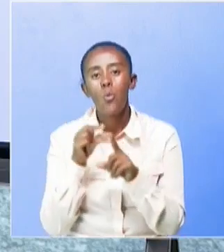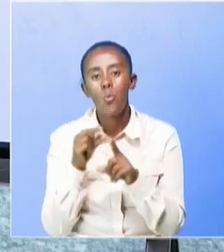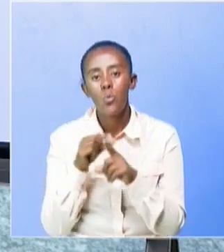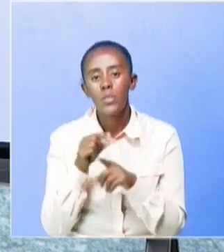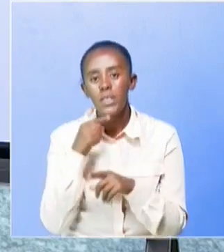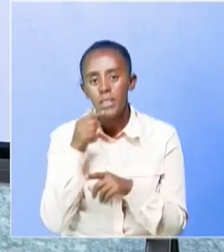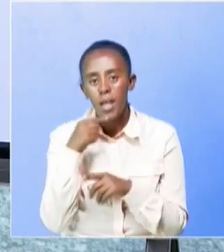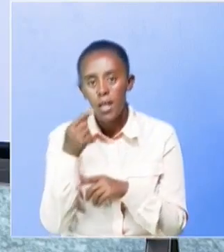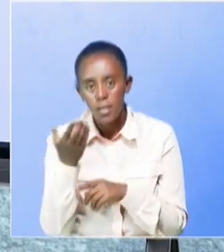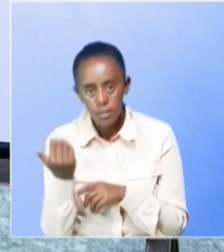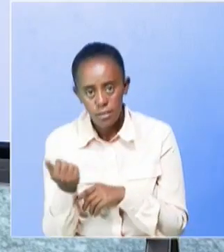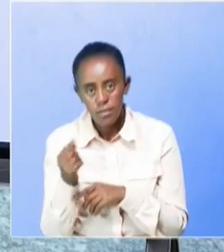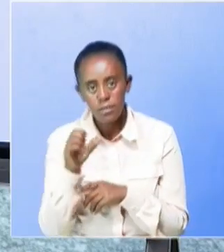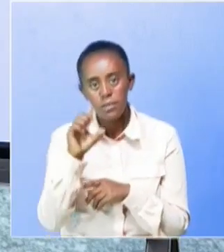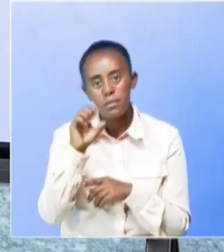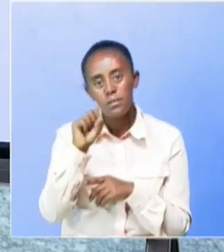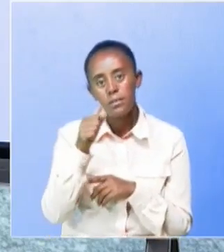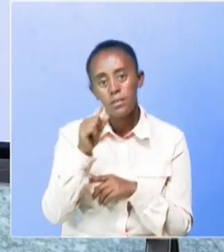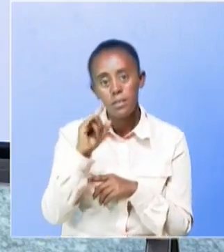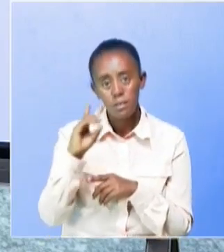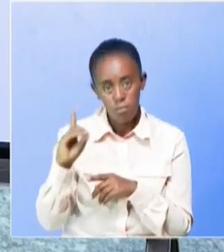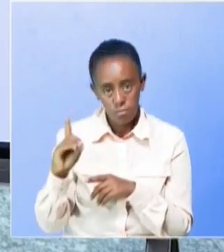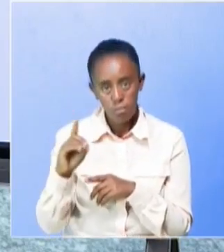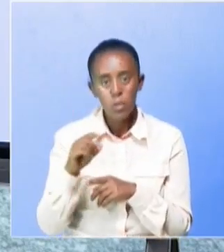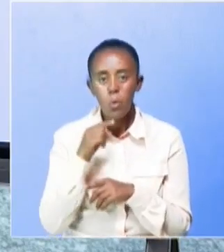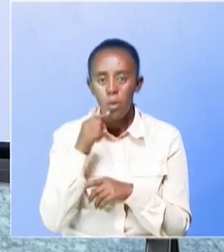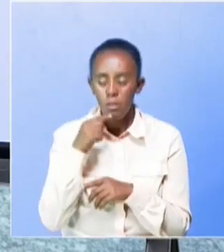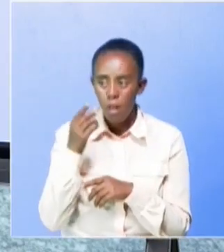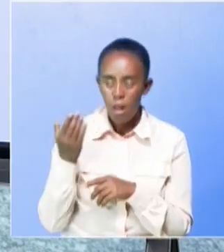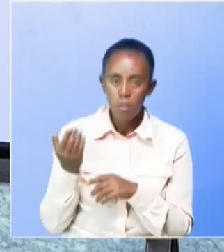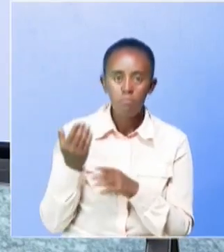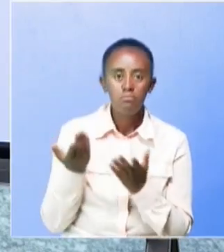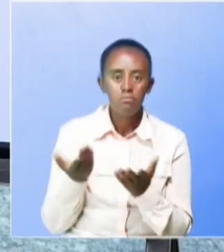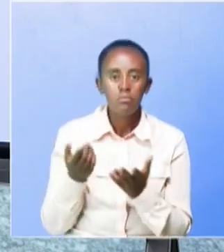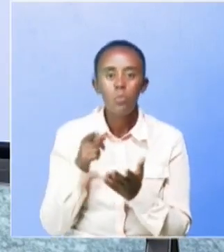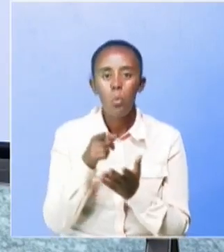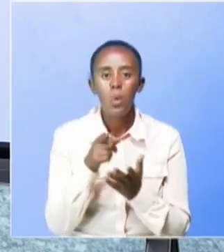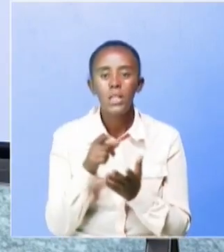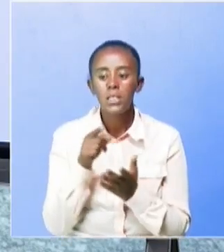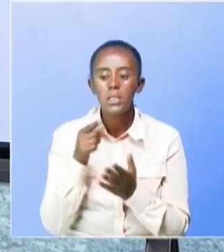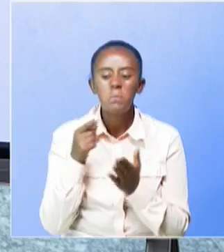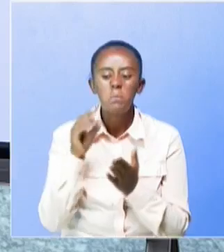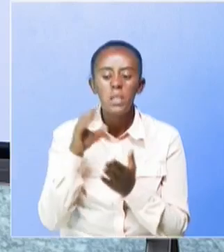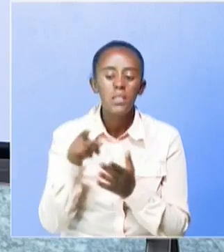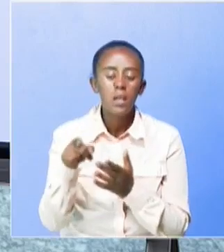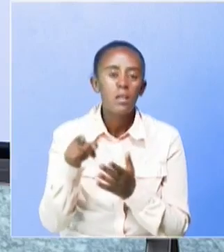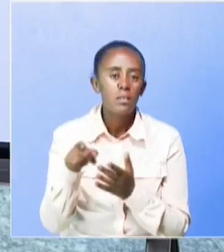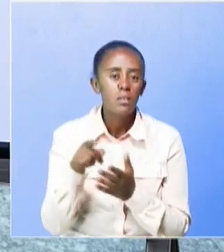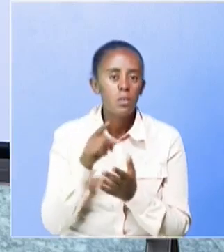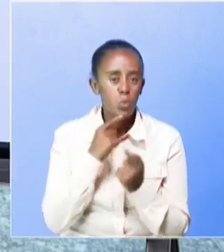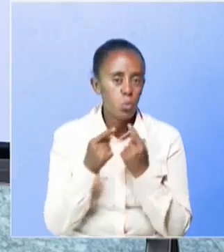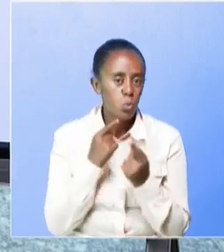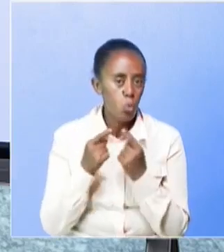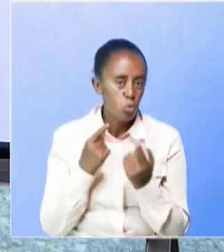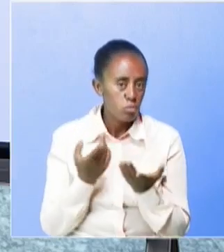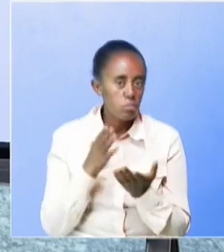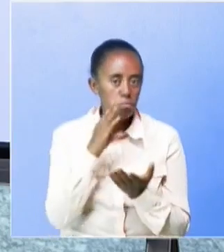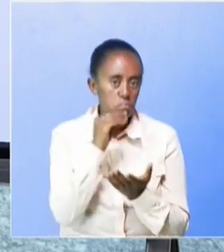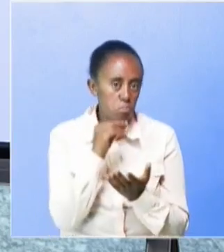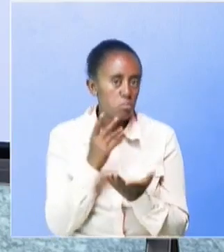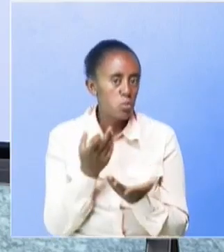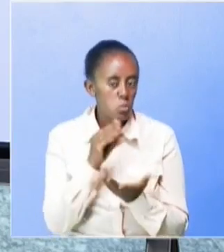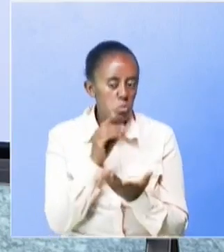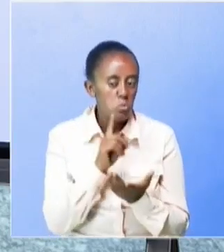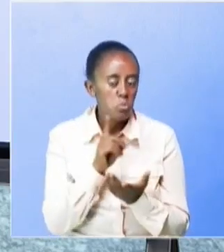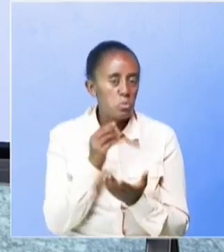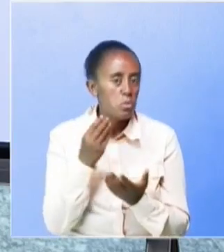said. So we are telling people what this person has talked about, has said.